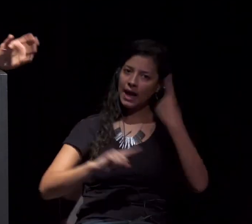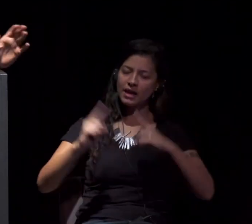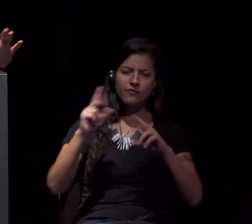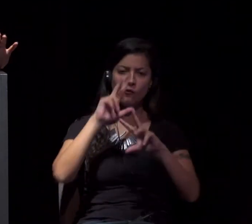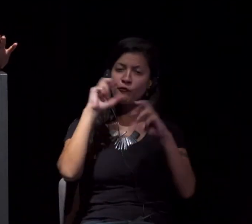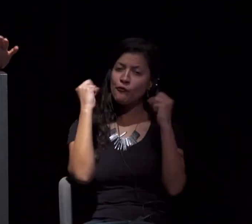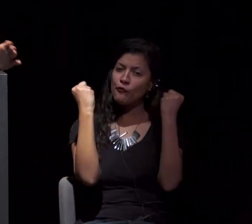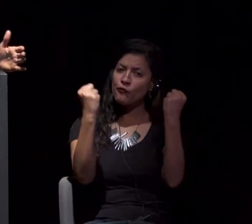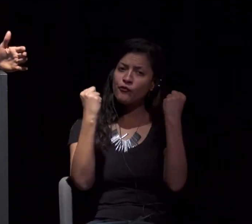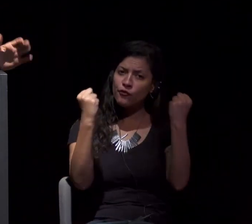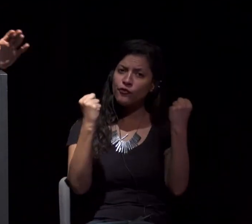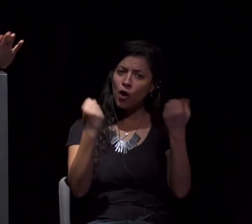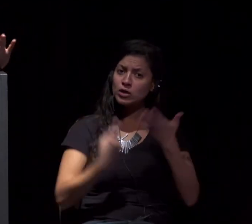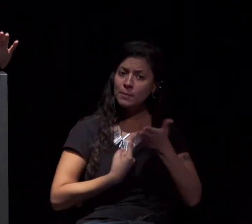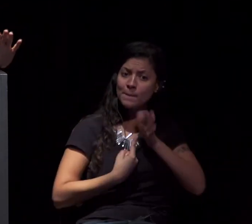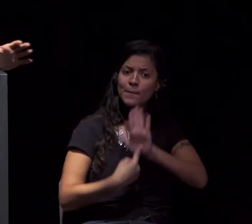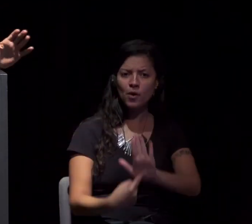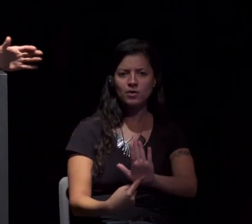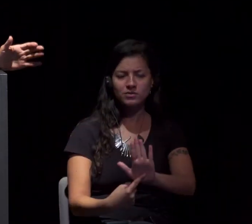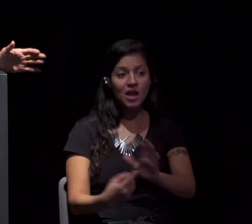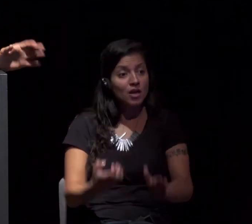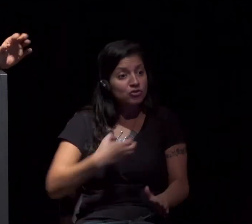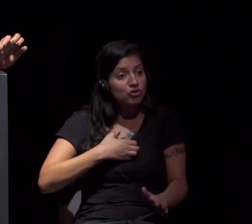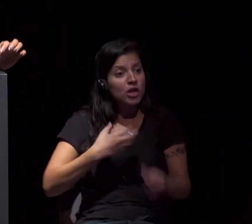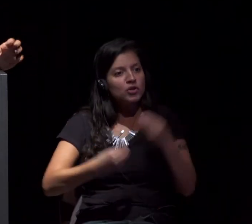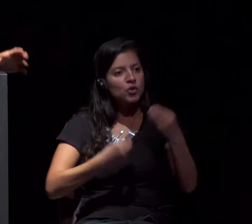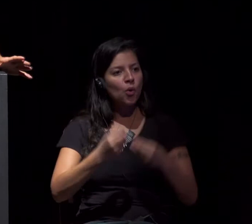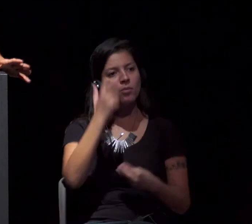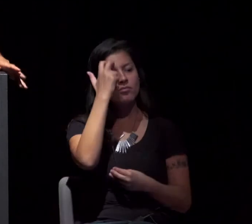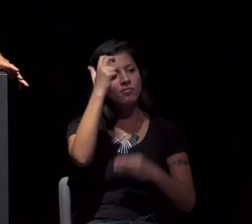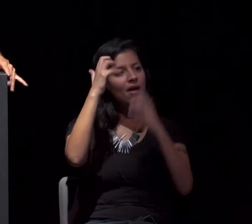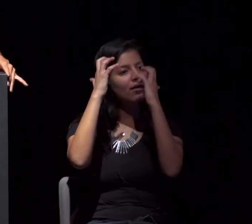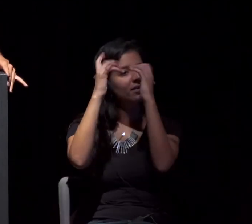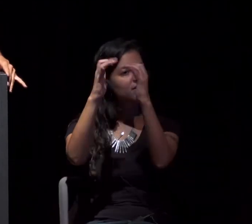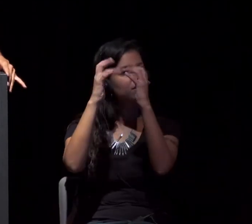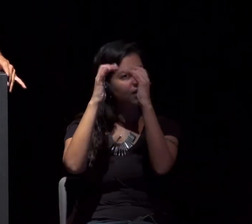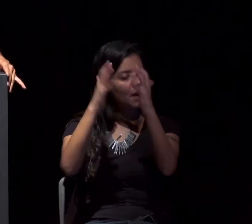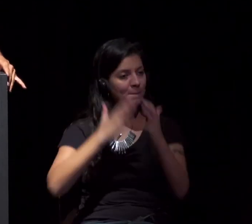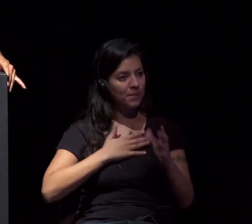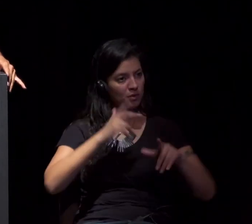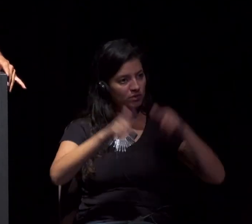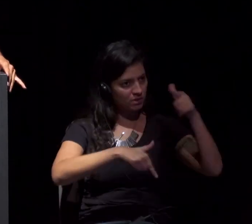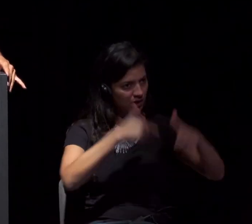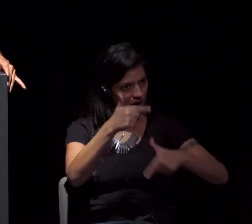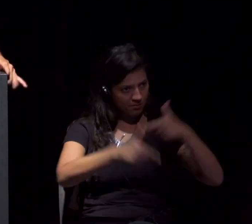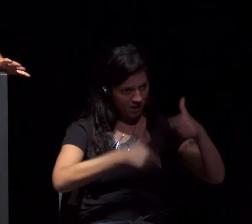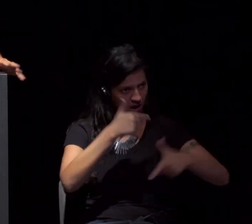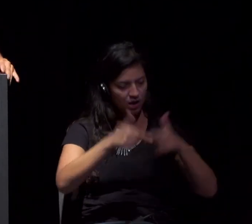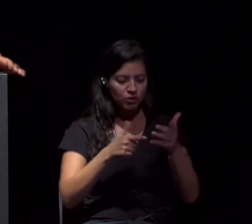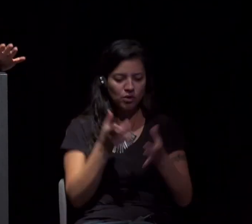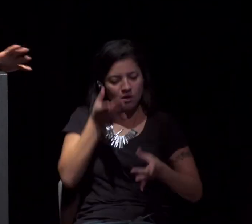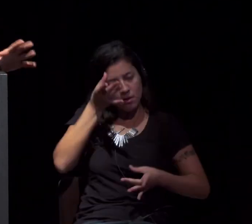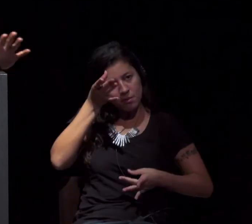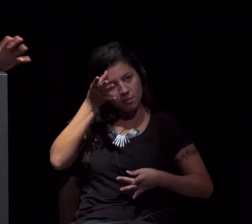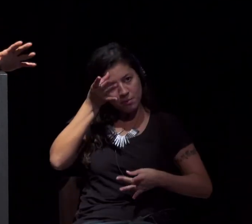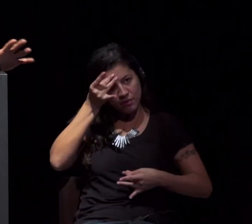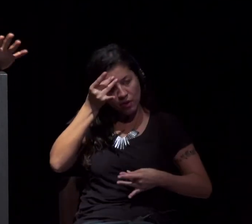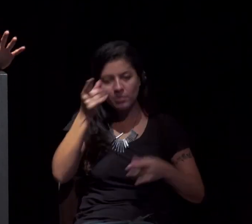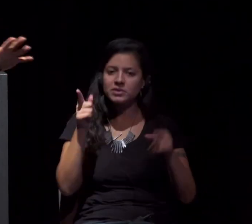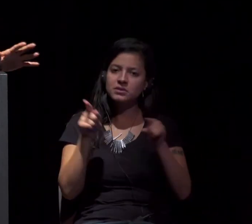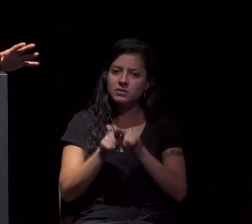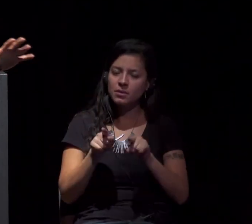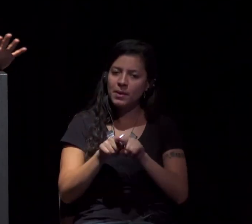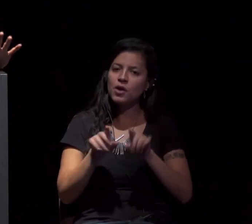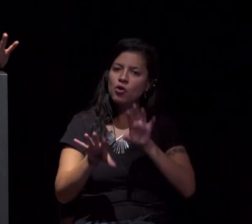able, in my work as a scholar of performance and as a contemporary art curator, to translate some of these African